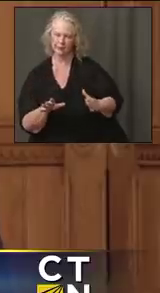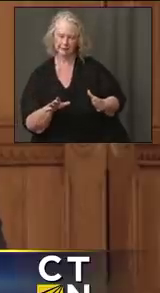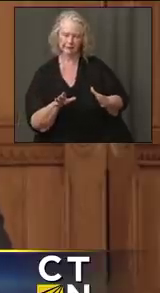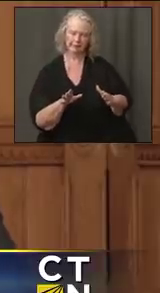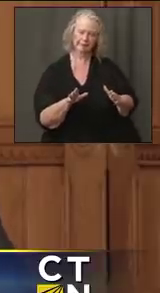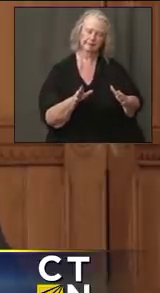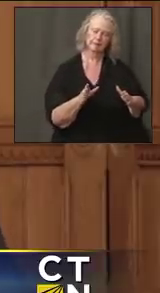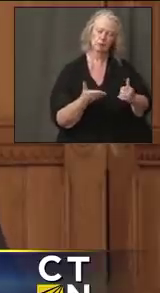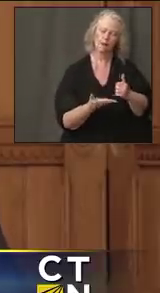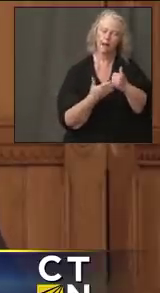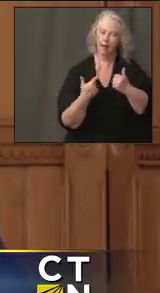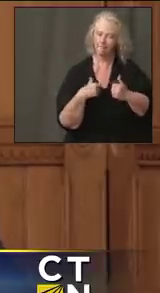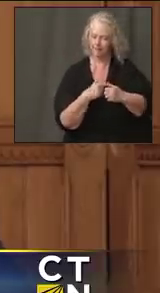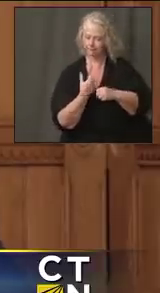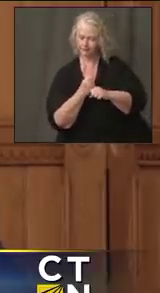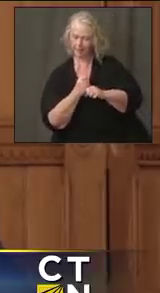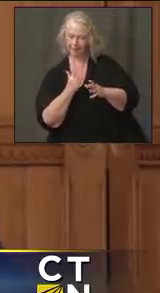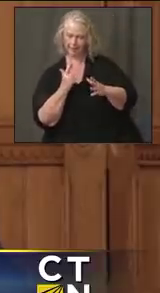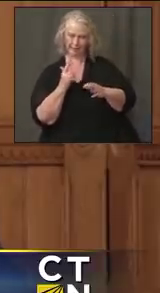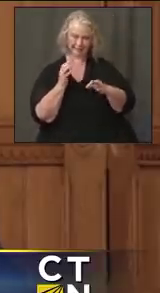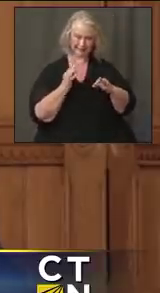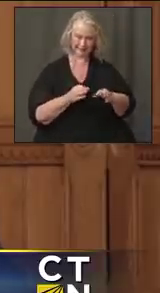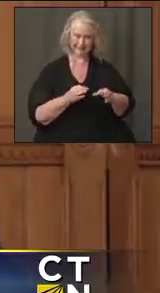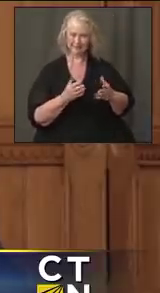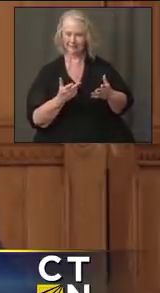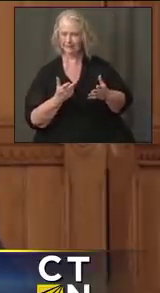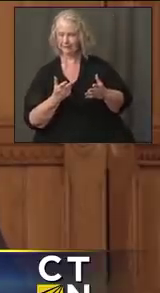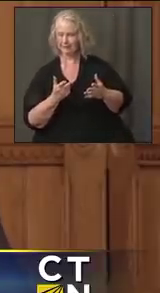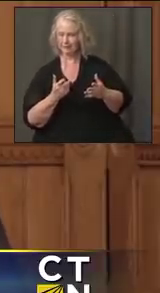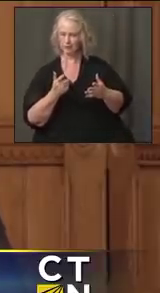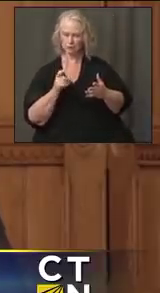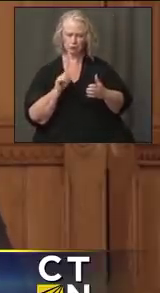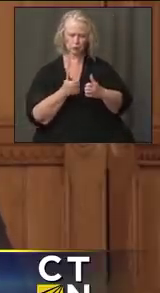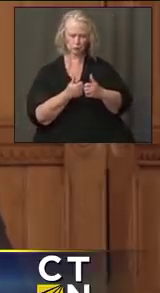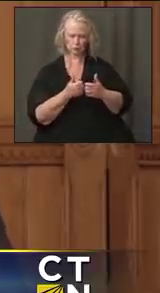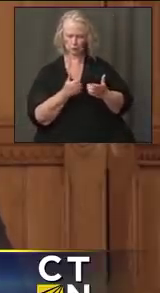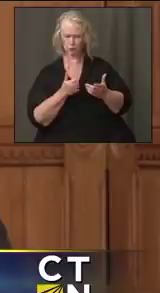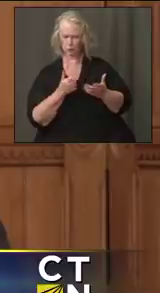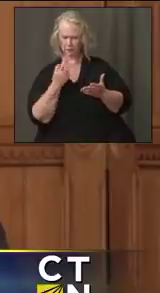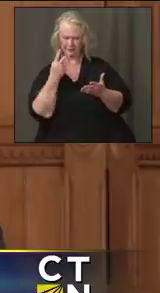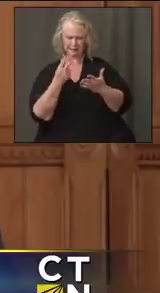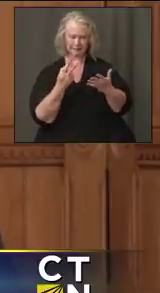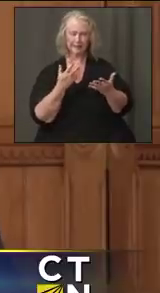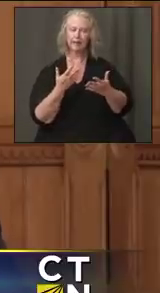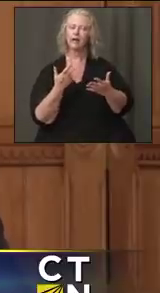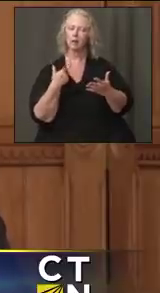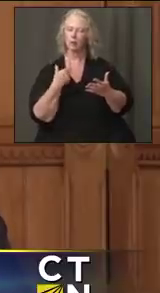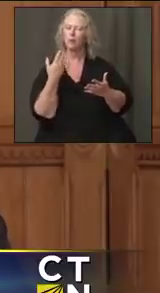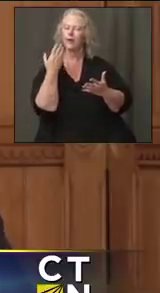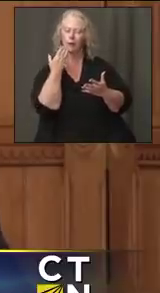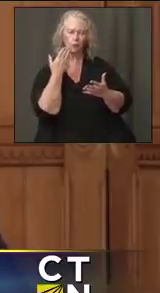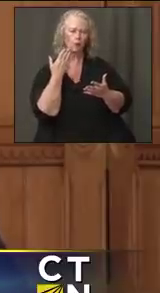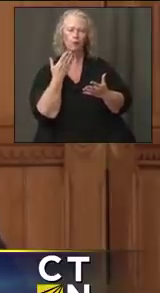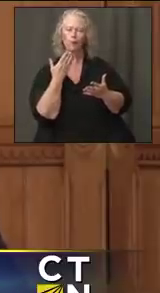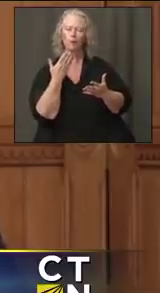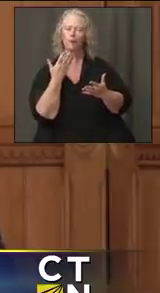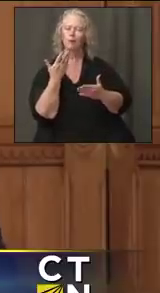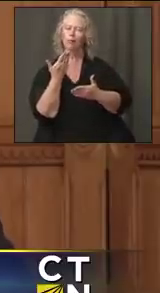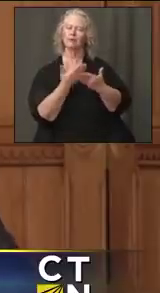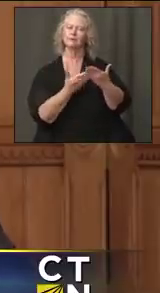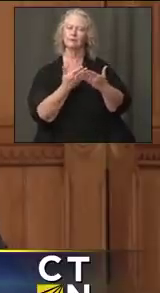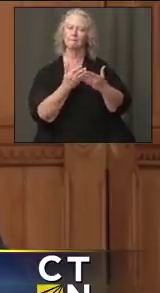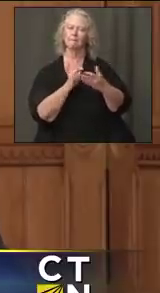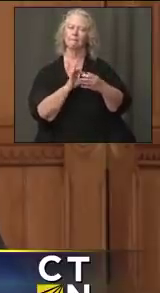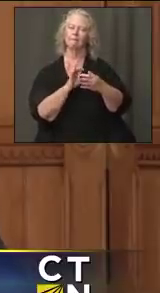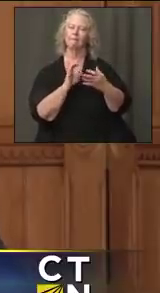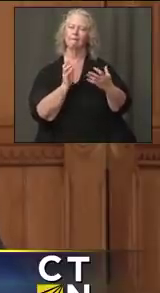our decisions with regard to closing the digital divide. And that told us that there was a level of disengagement that we knew affected the ability for students